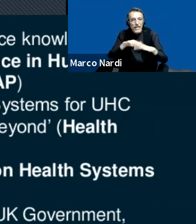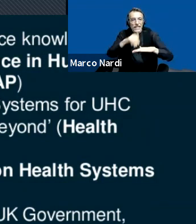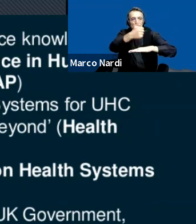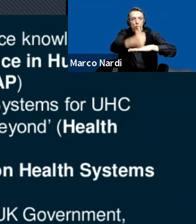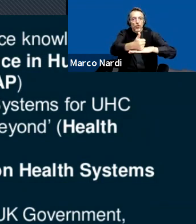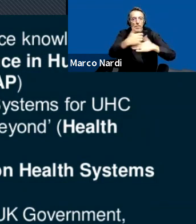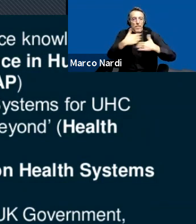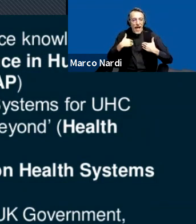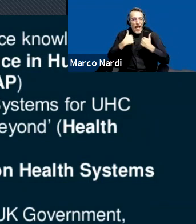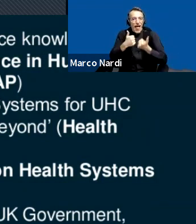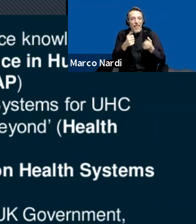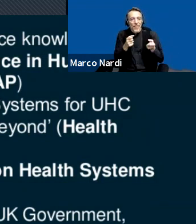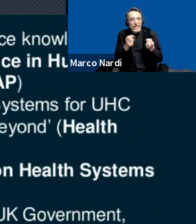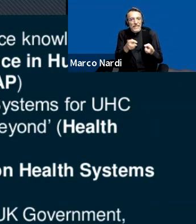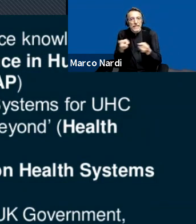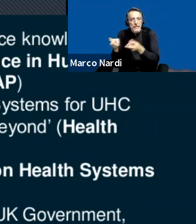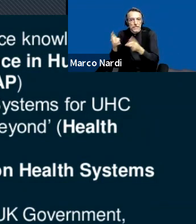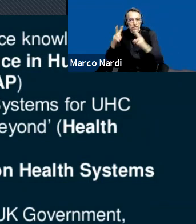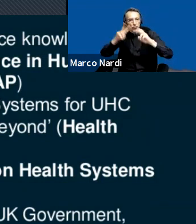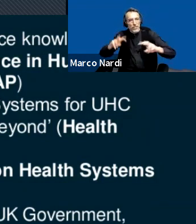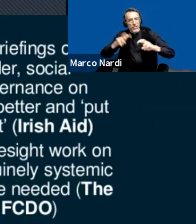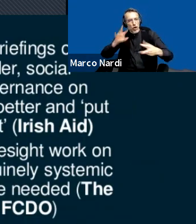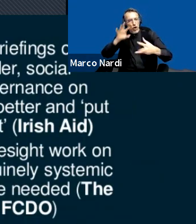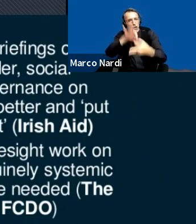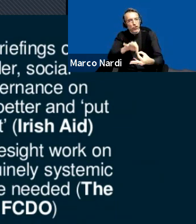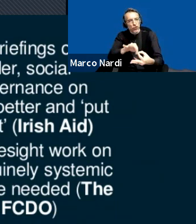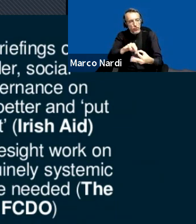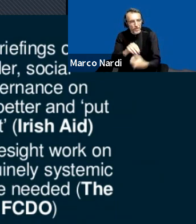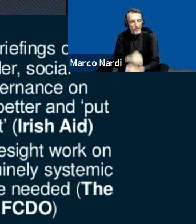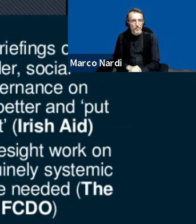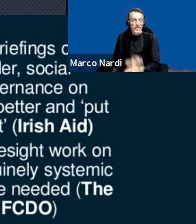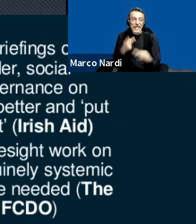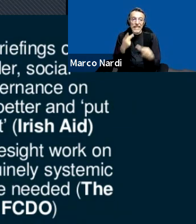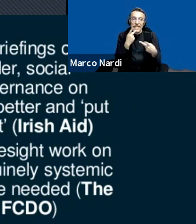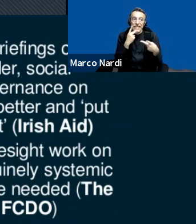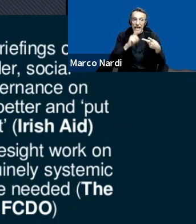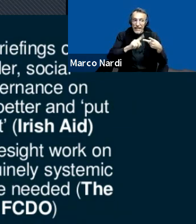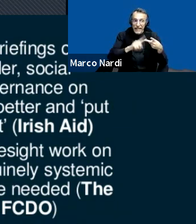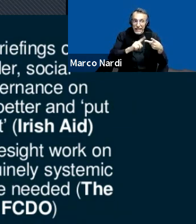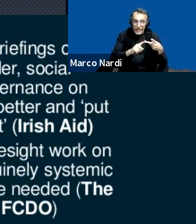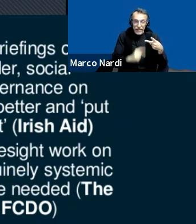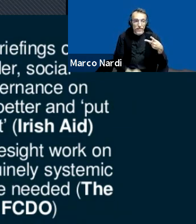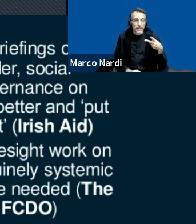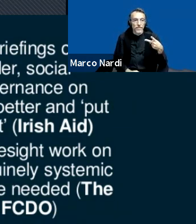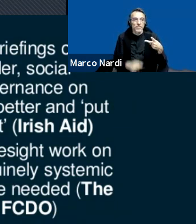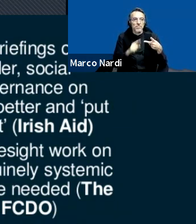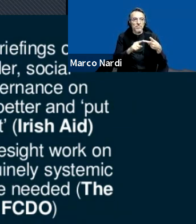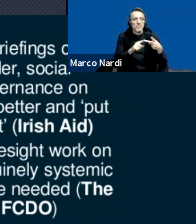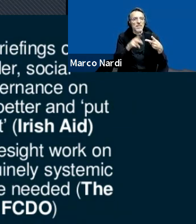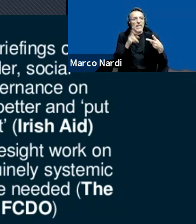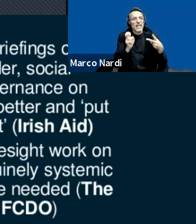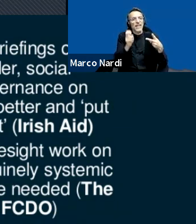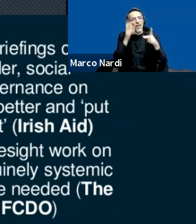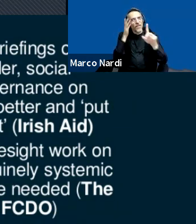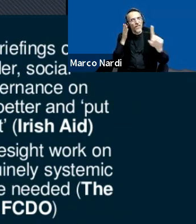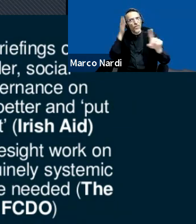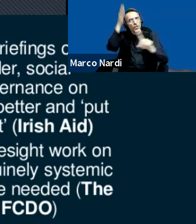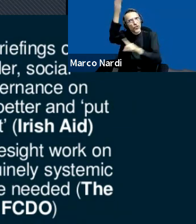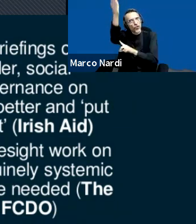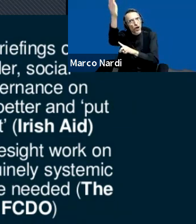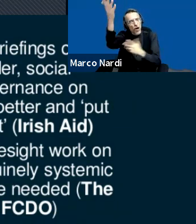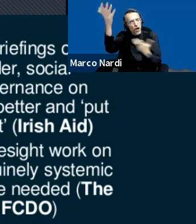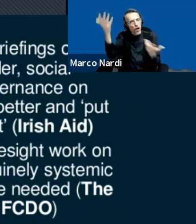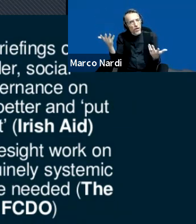Research. Our second, though, looks to the future and addresses quite directly this